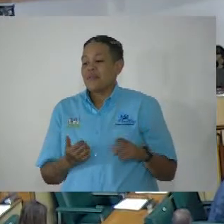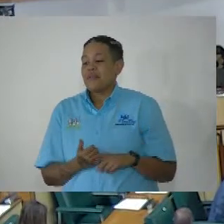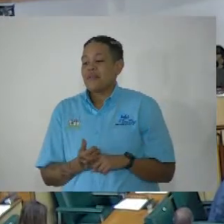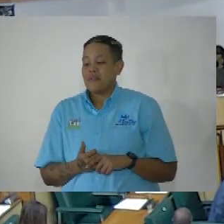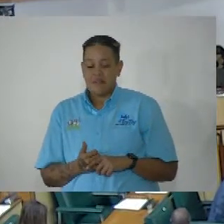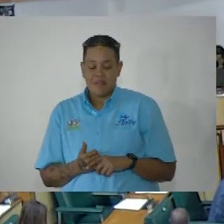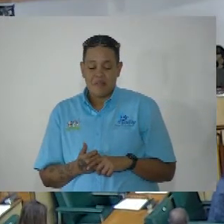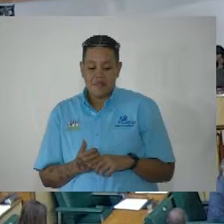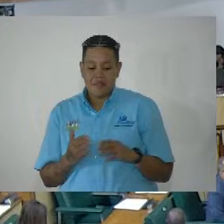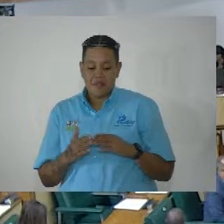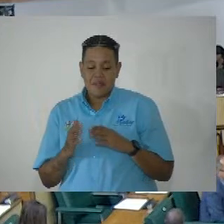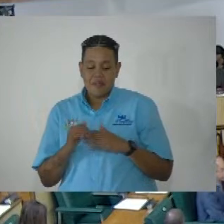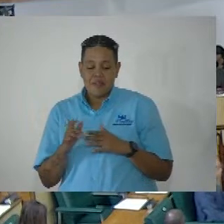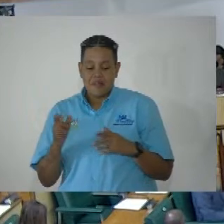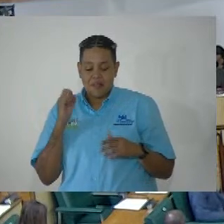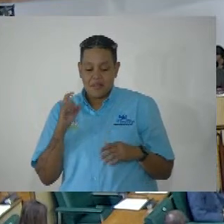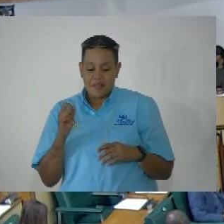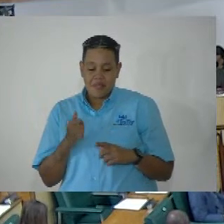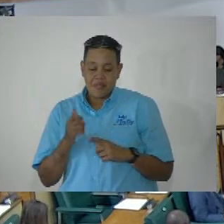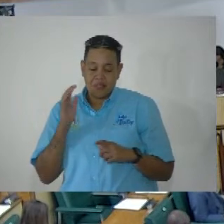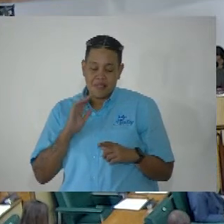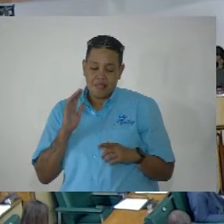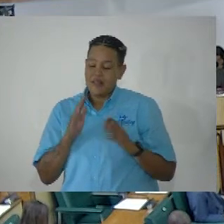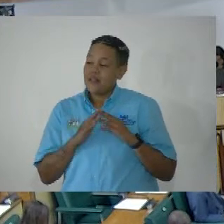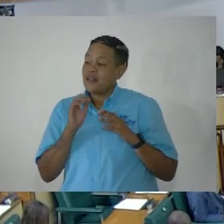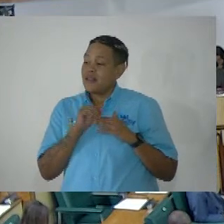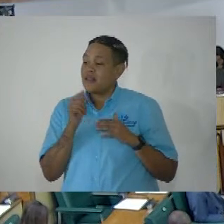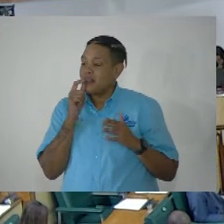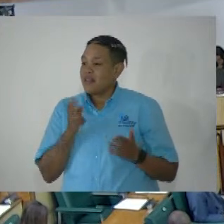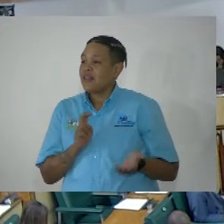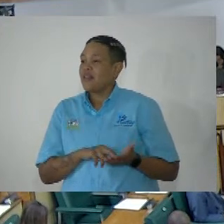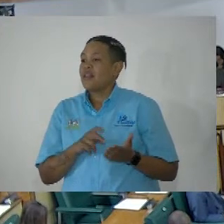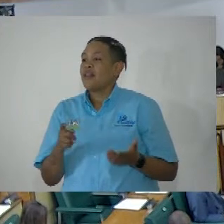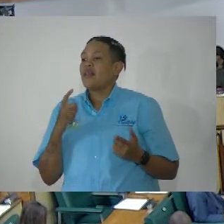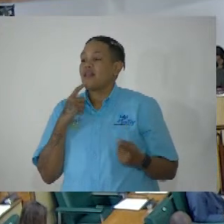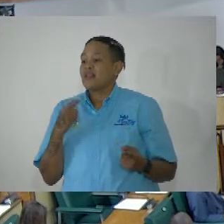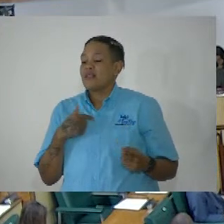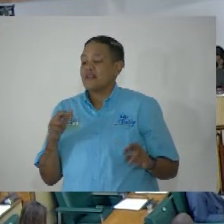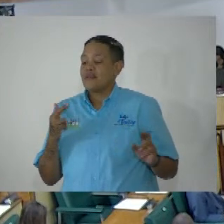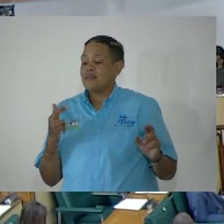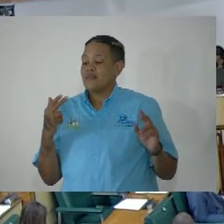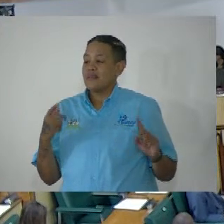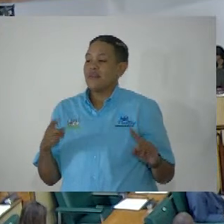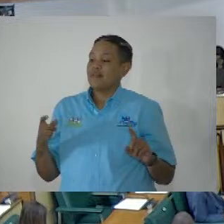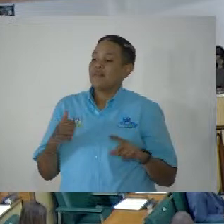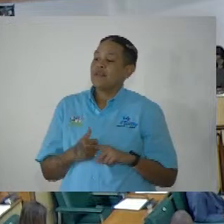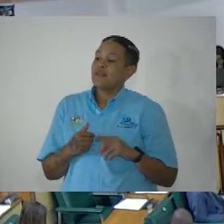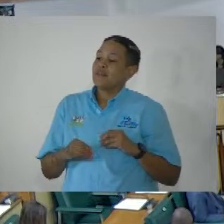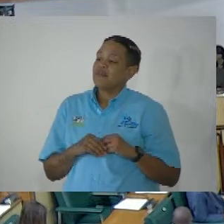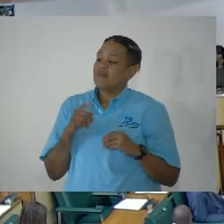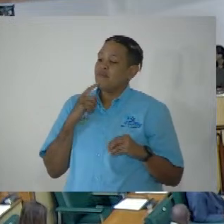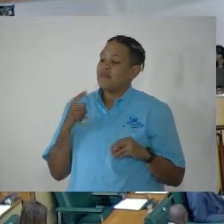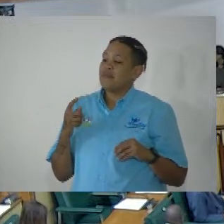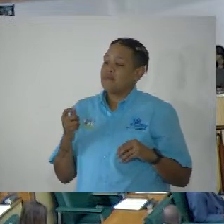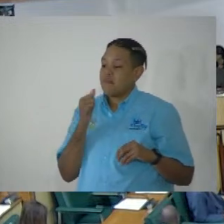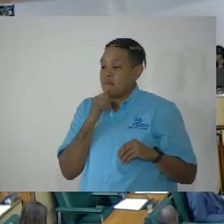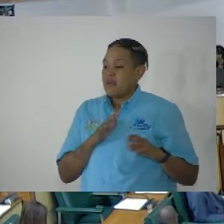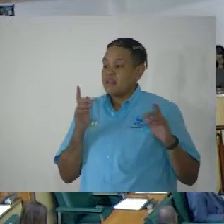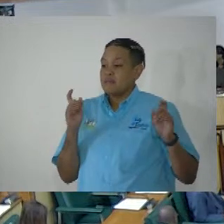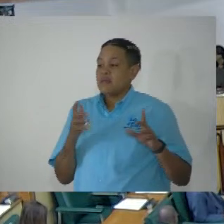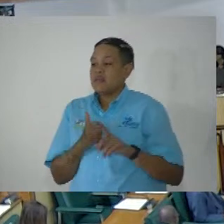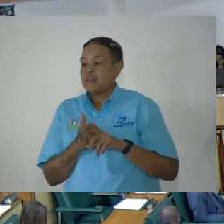House Leader, you can understand. Former House Leader heard House Leader and he said, I'm ready. So, Madam